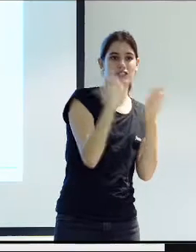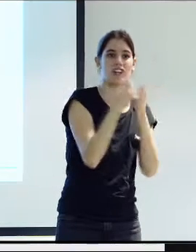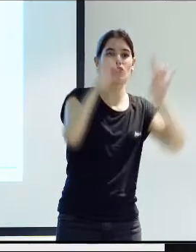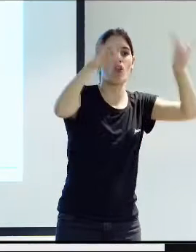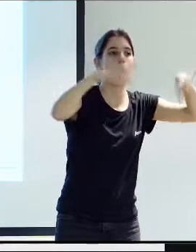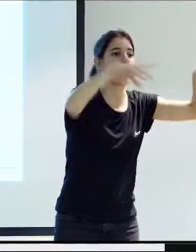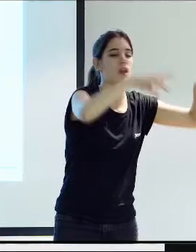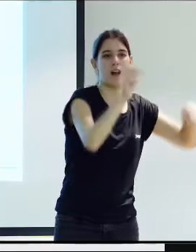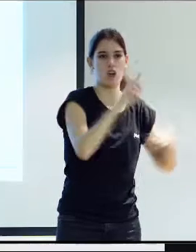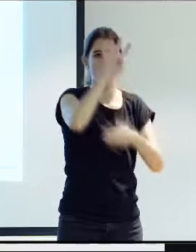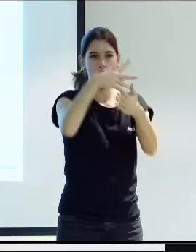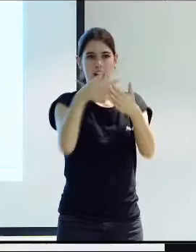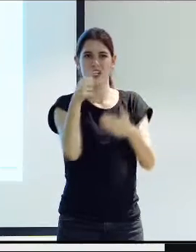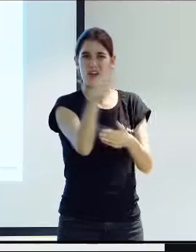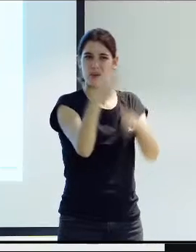some need